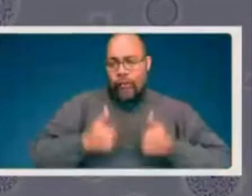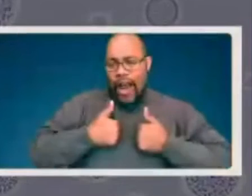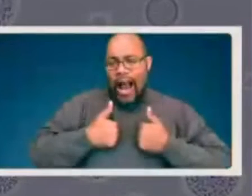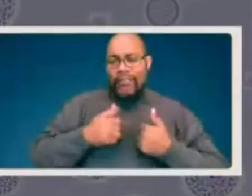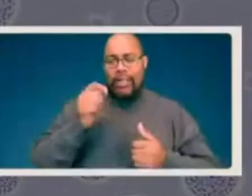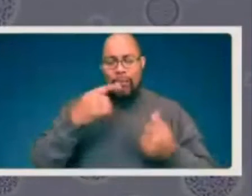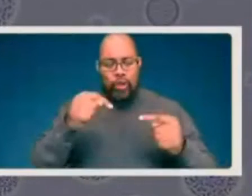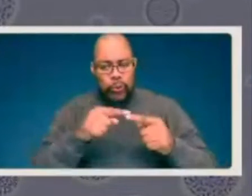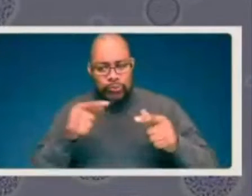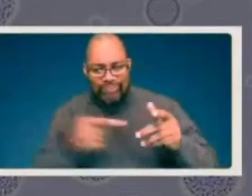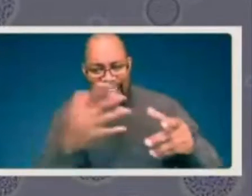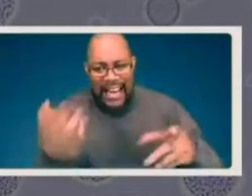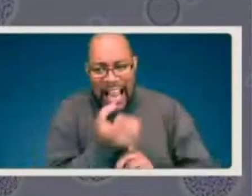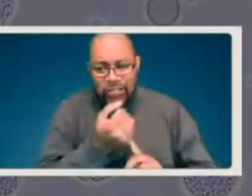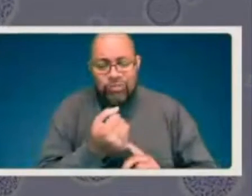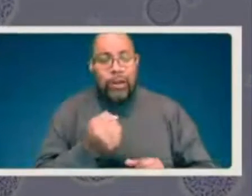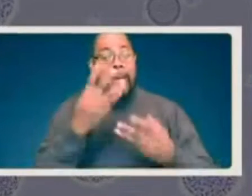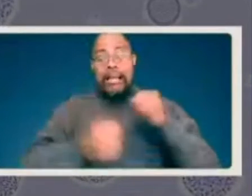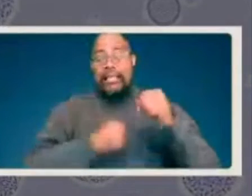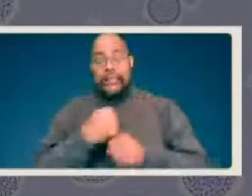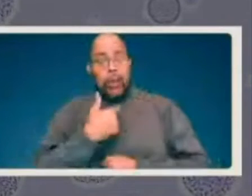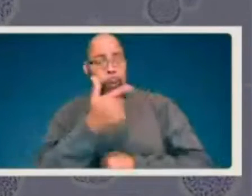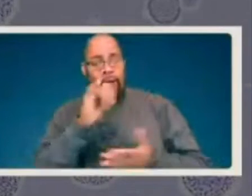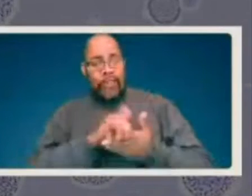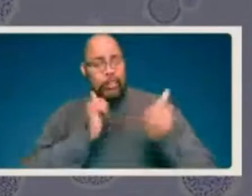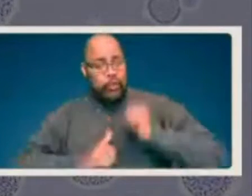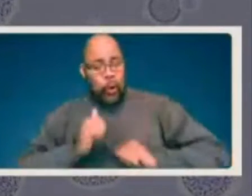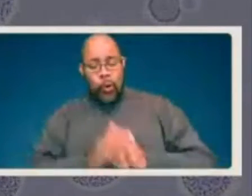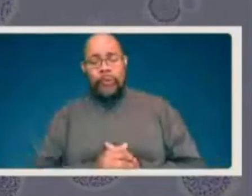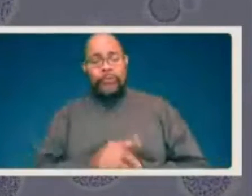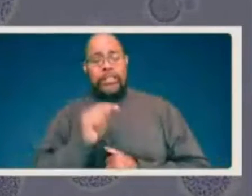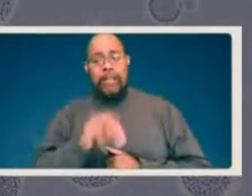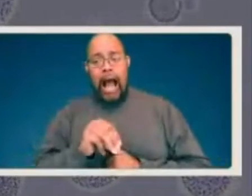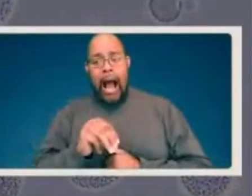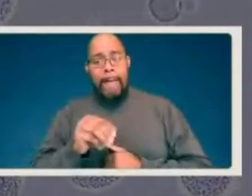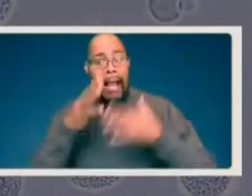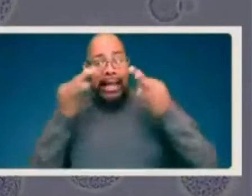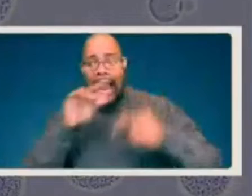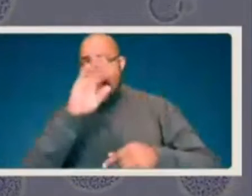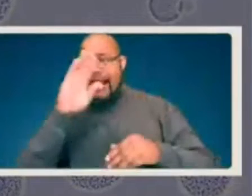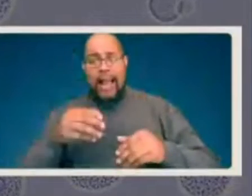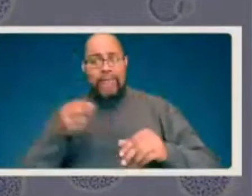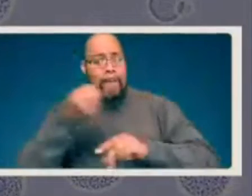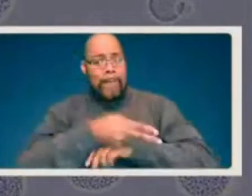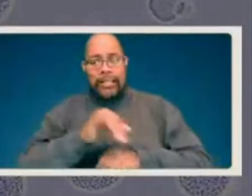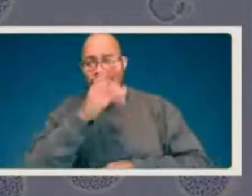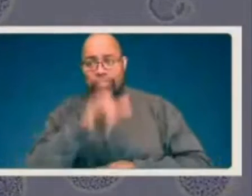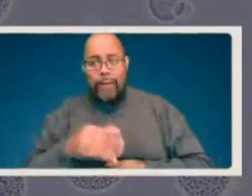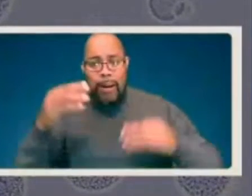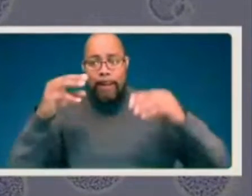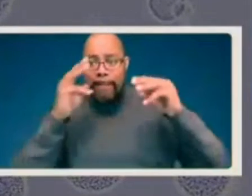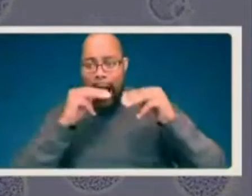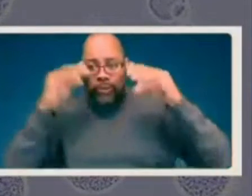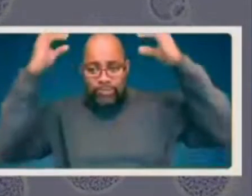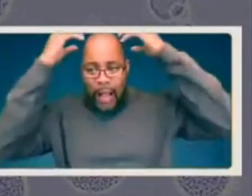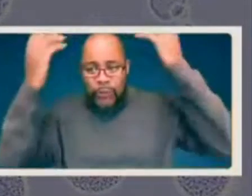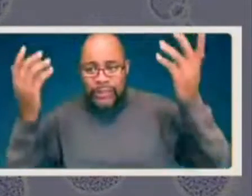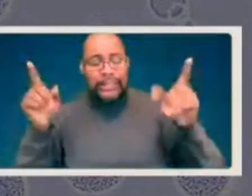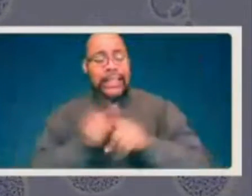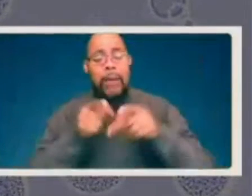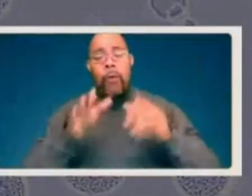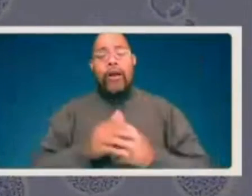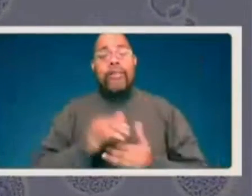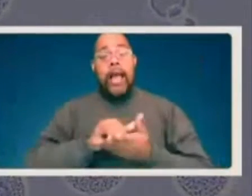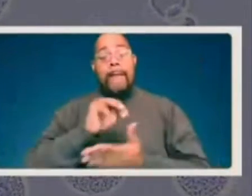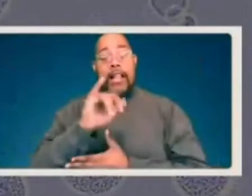of surviving. For all the years I've watched this show, Tom has never defeated Jerry. In a